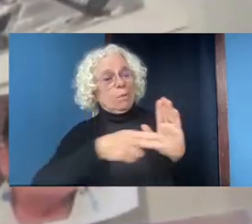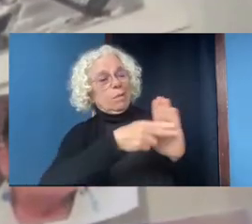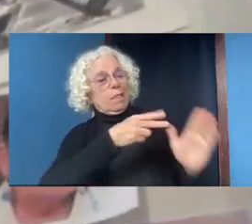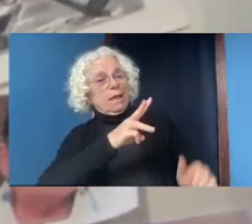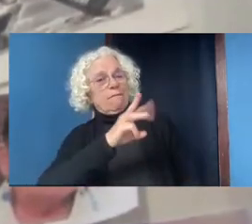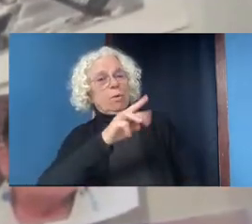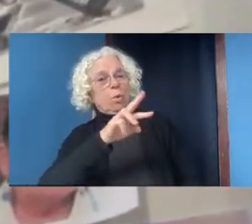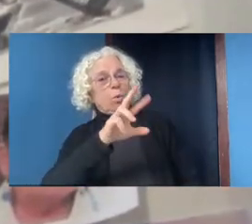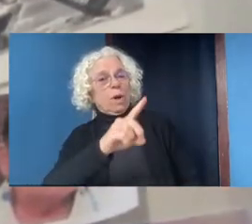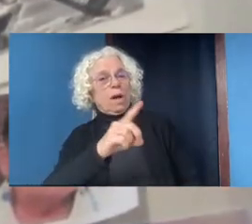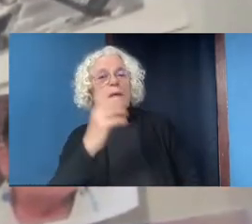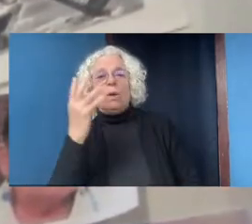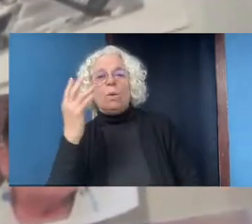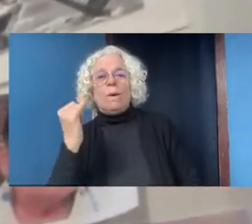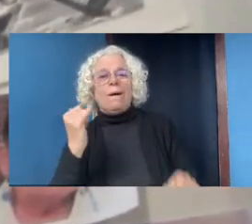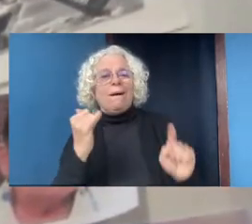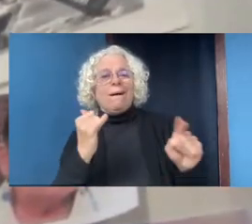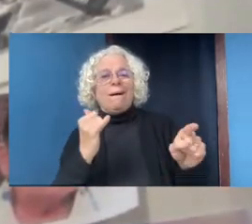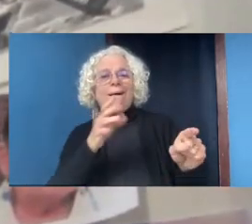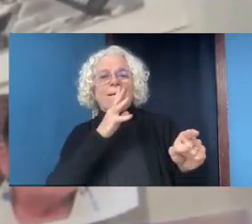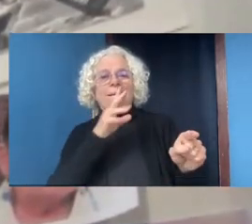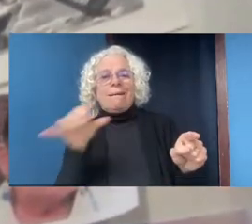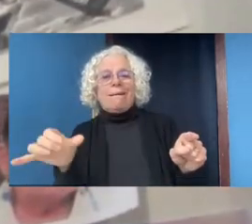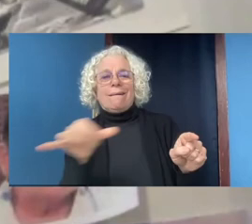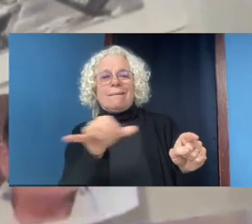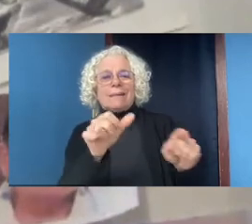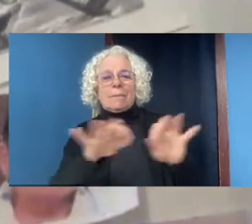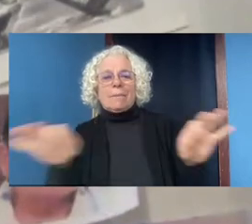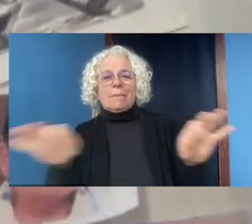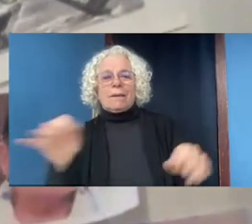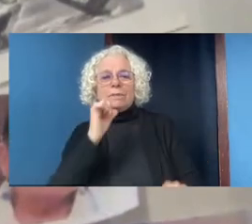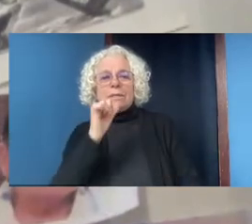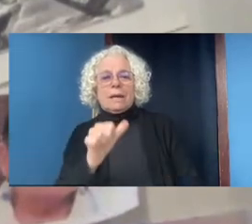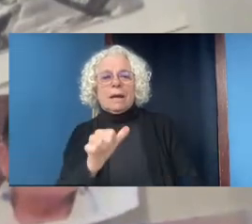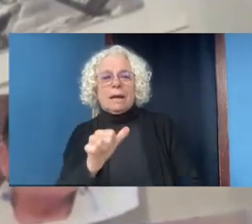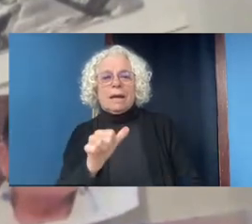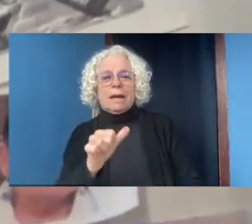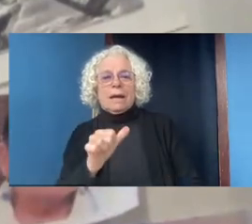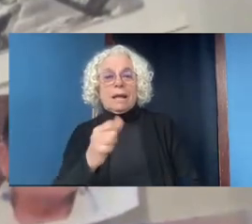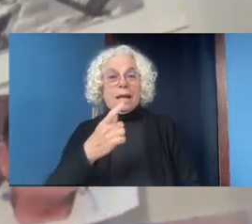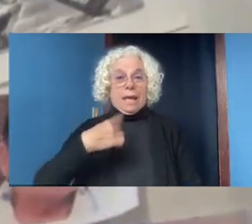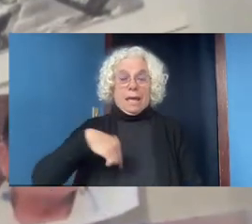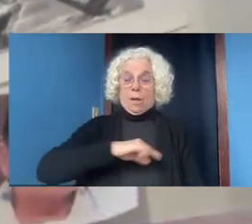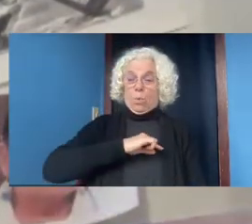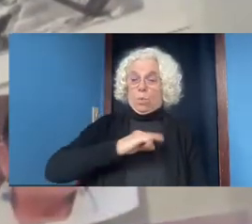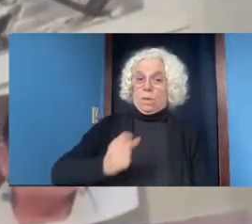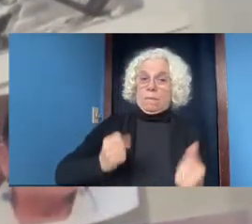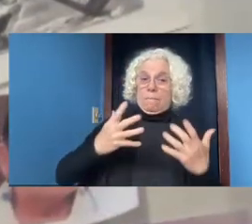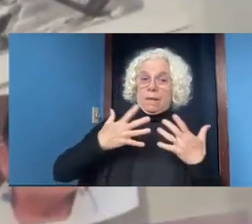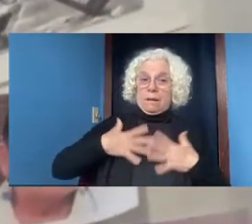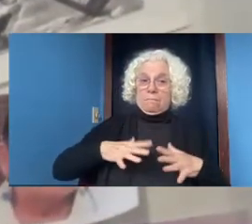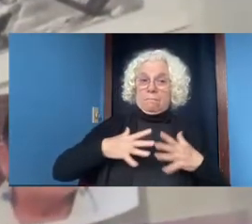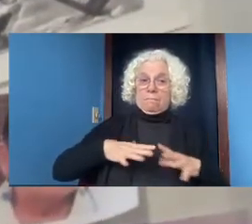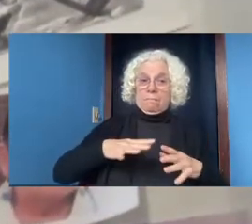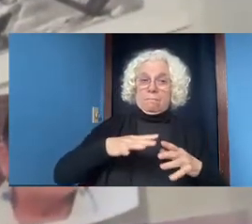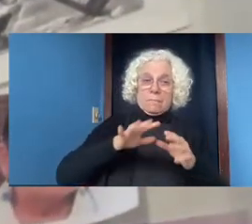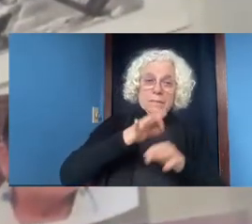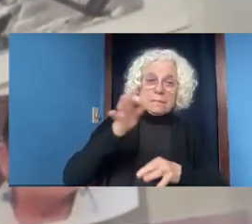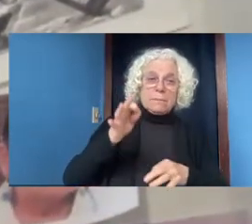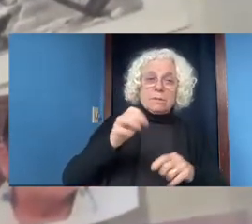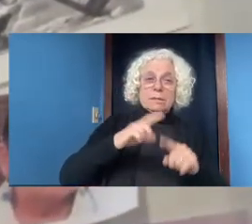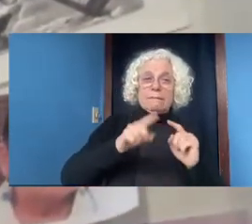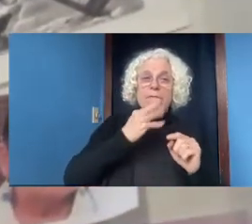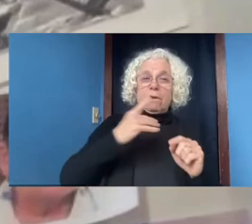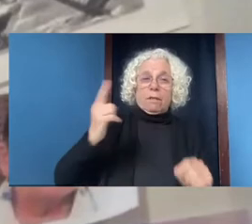spoke a different language and would not give over our spirits of many colors. And although they tried, they could